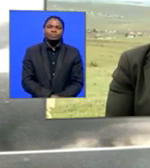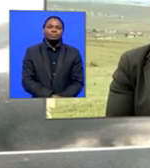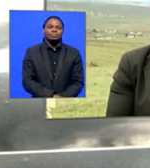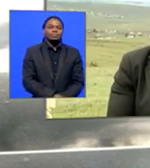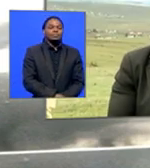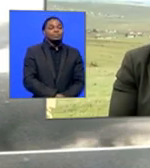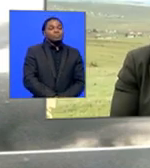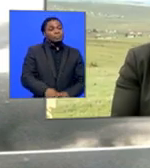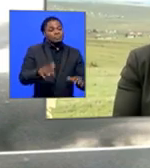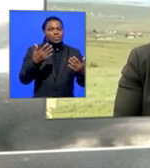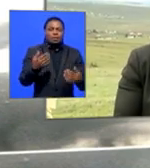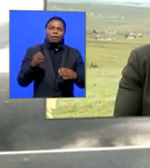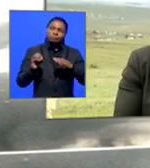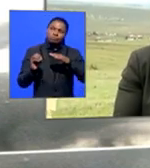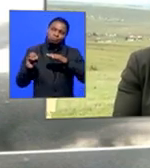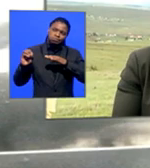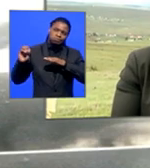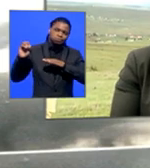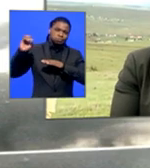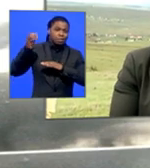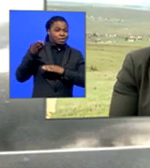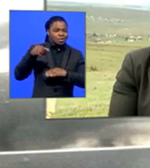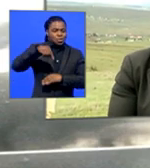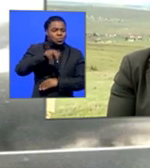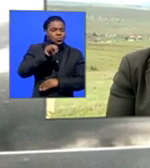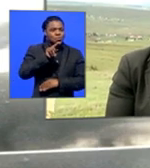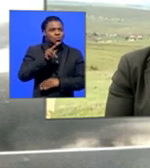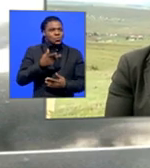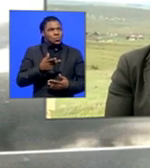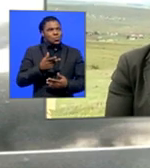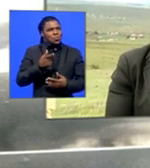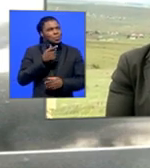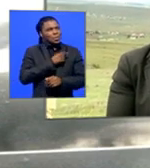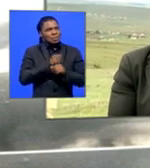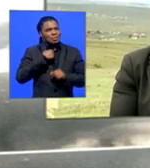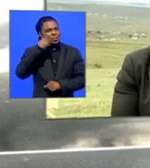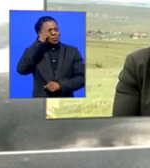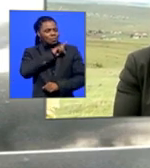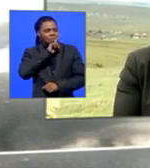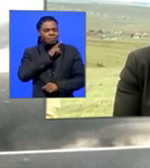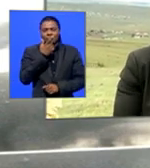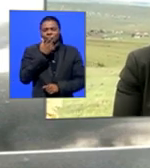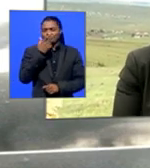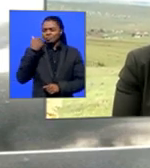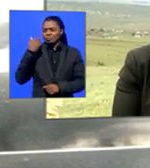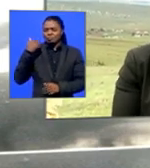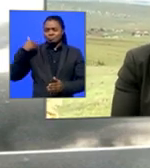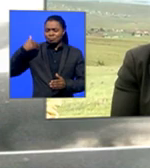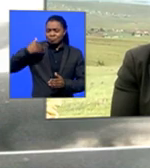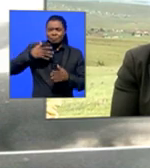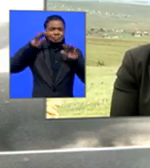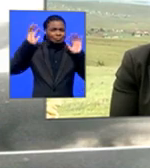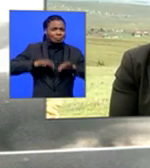Thank you, and the sun is coming up in Kunu. Whoever thought, because in the past few days there's been downpours of